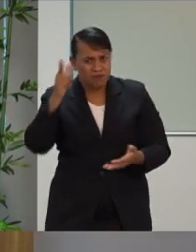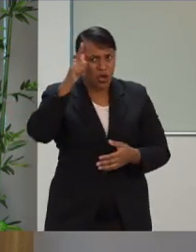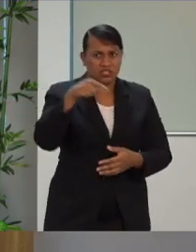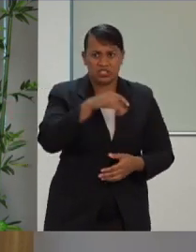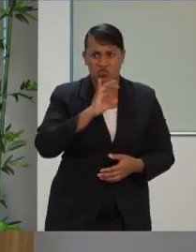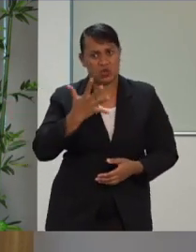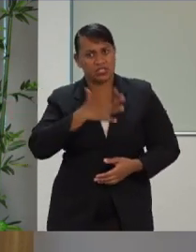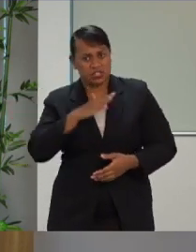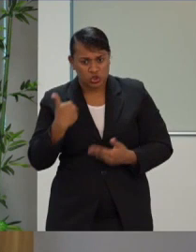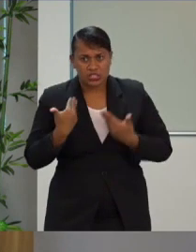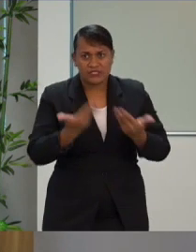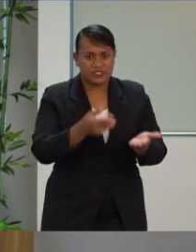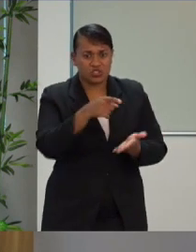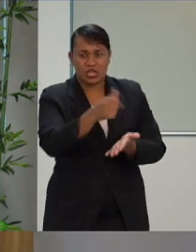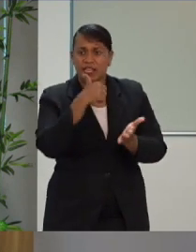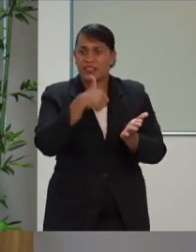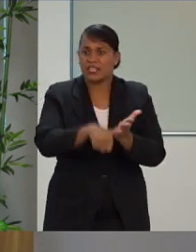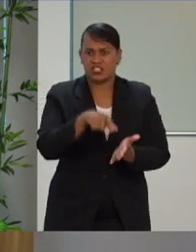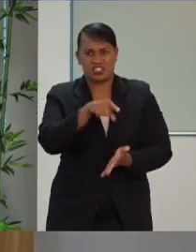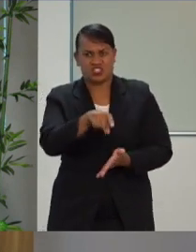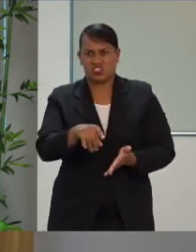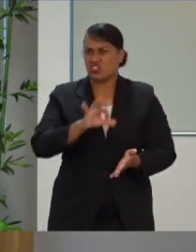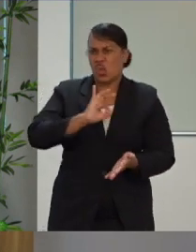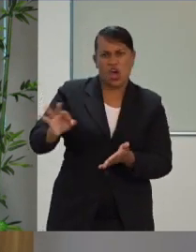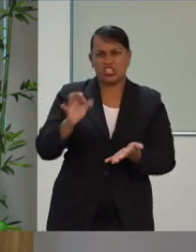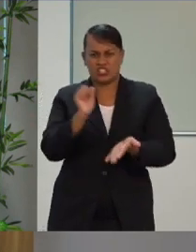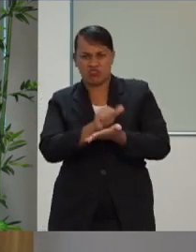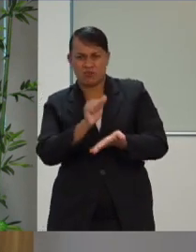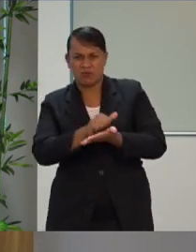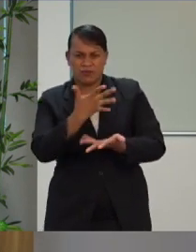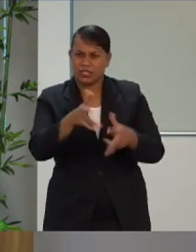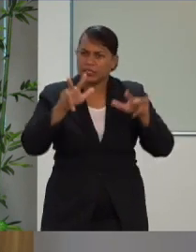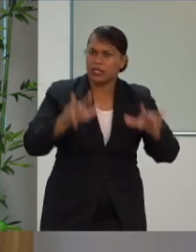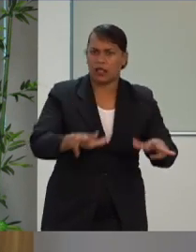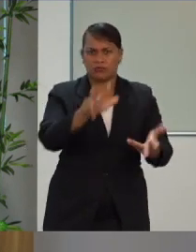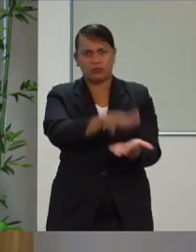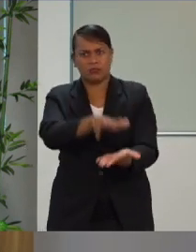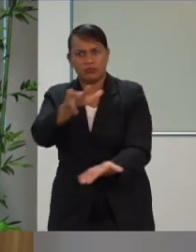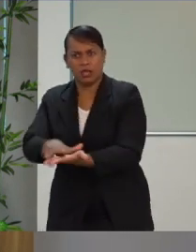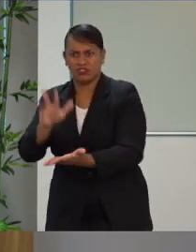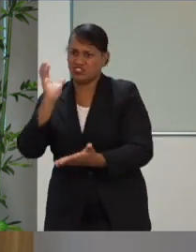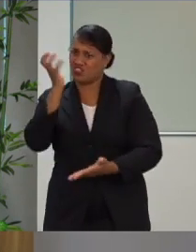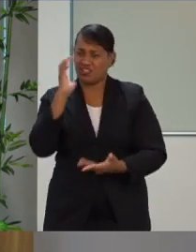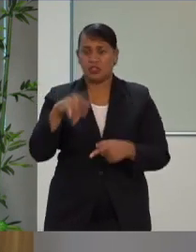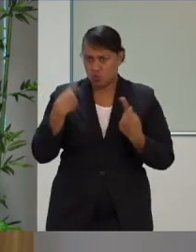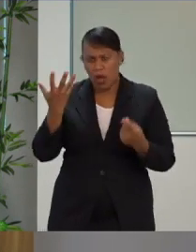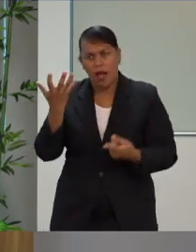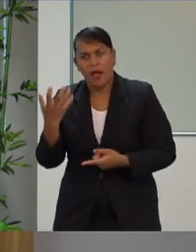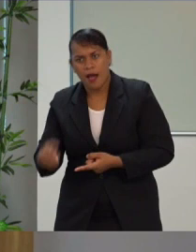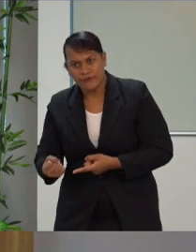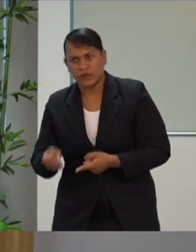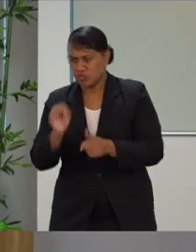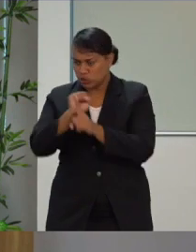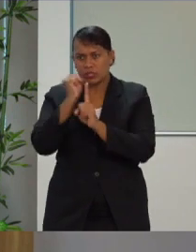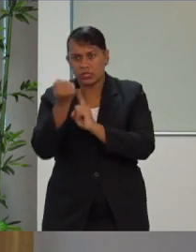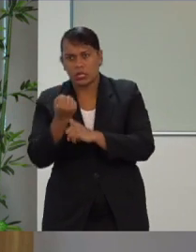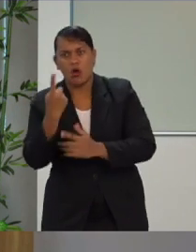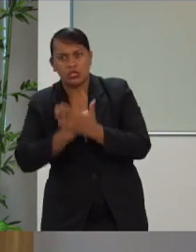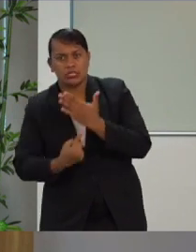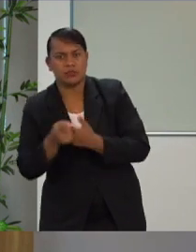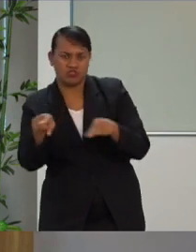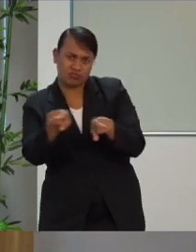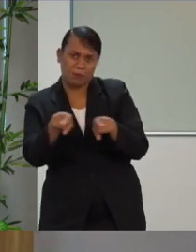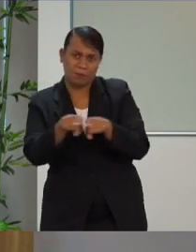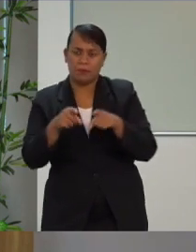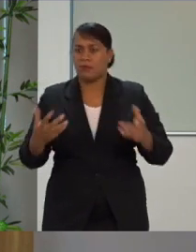well, you were kind of illegally engaged. So we have situations such as that. So again, we're trying to wrestle